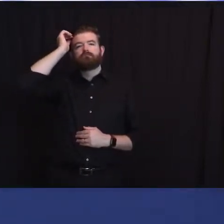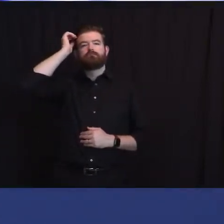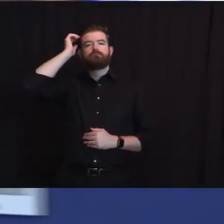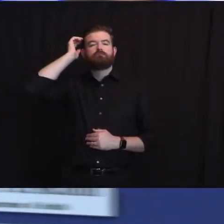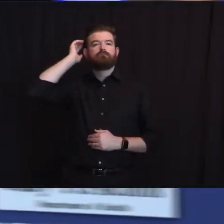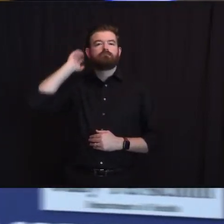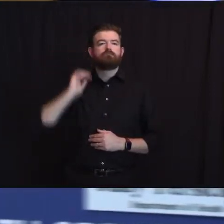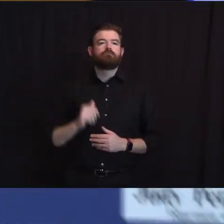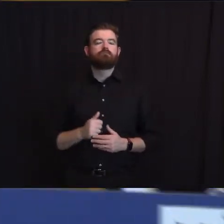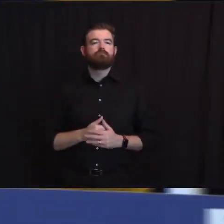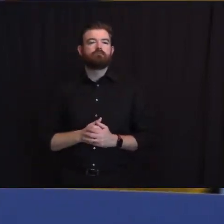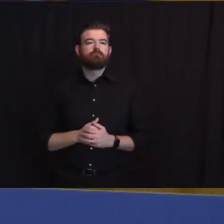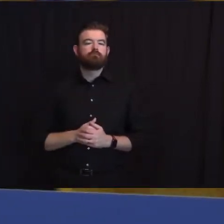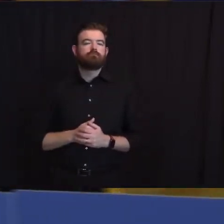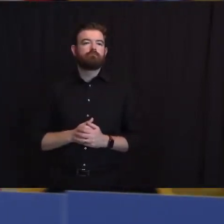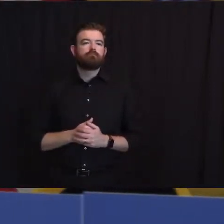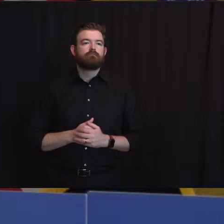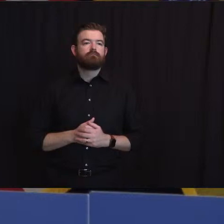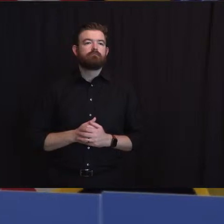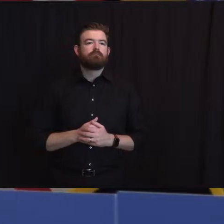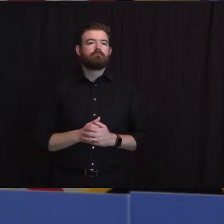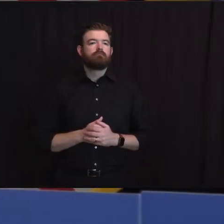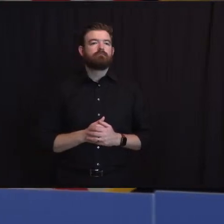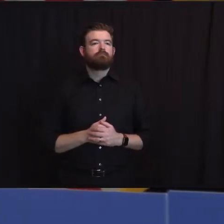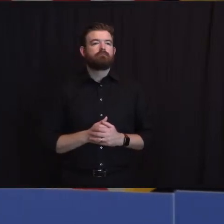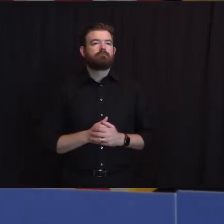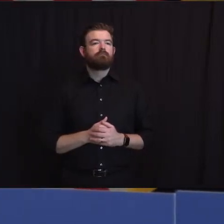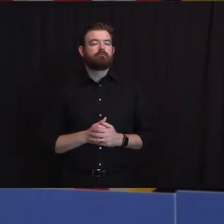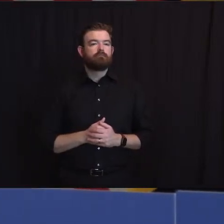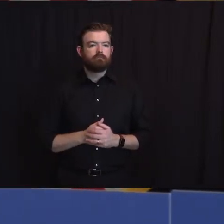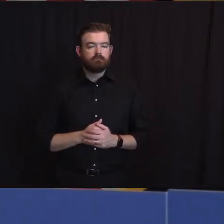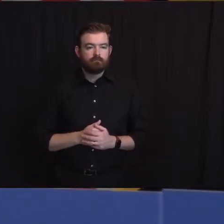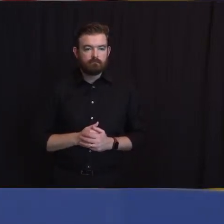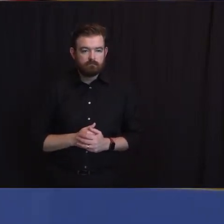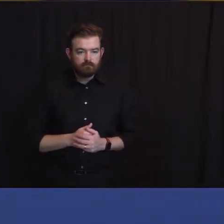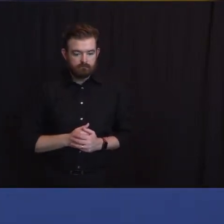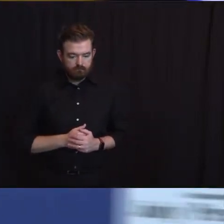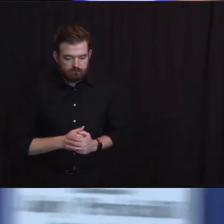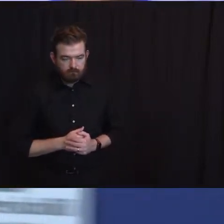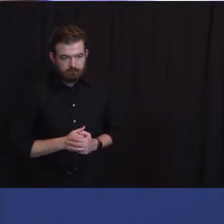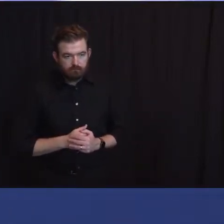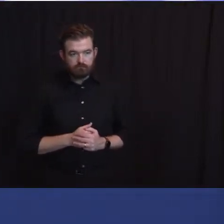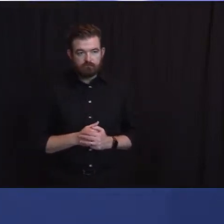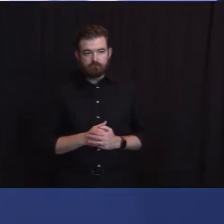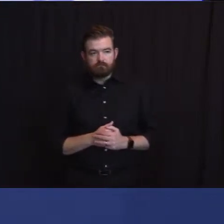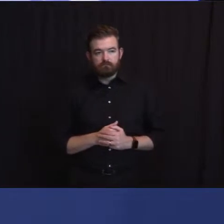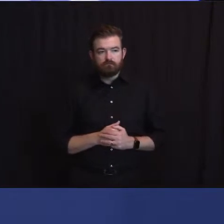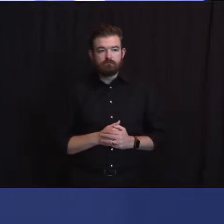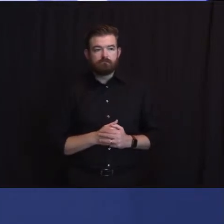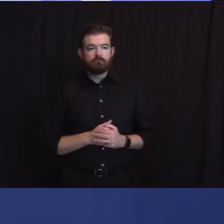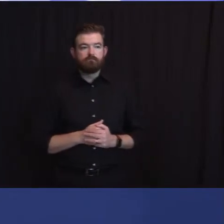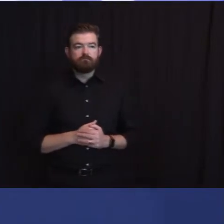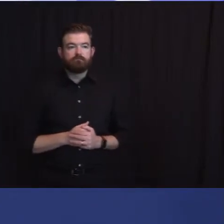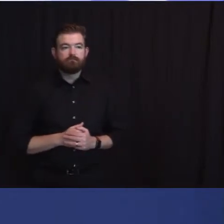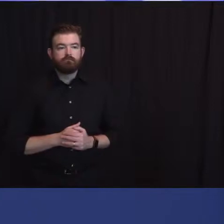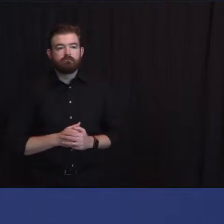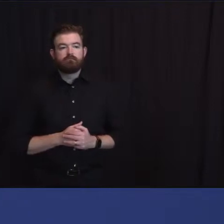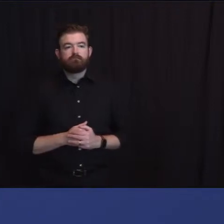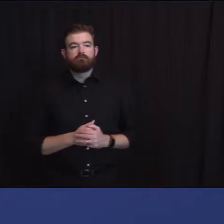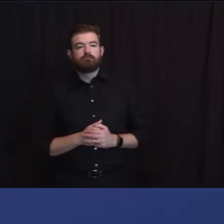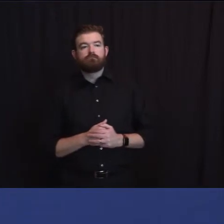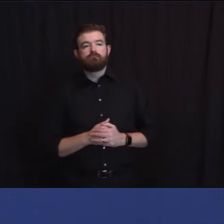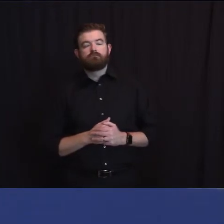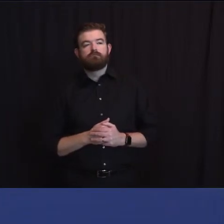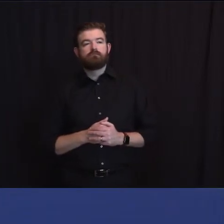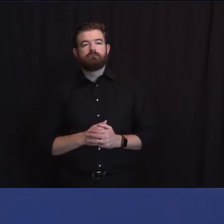CDC guidance, should you still get vaccinated, Judy? If you've got COVID, the answer is yes, right? Yeah, if that hasn't changed. If you've had COVID-19, you